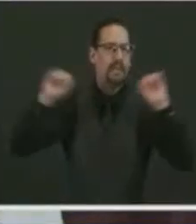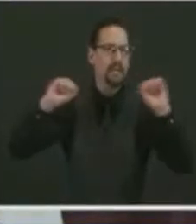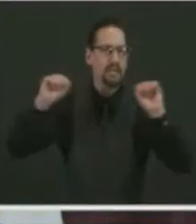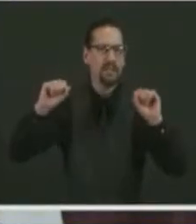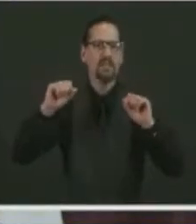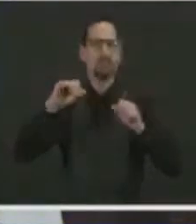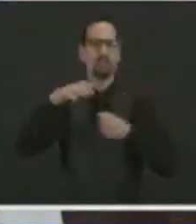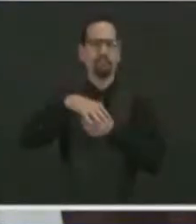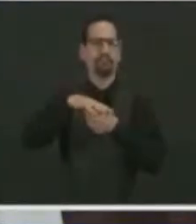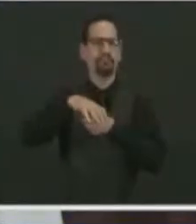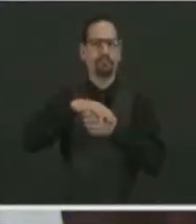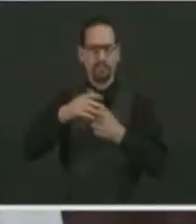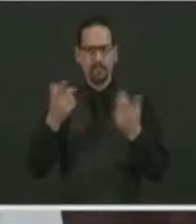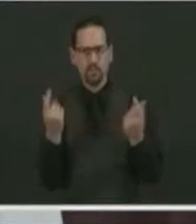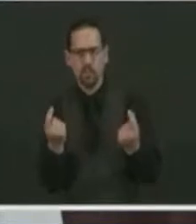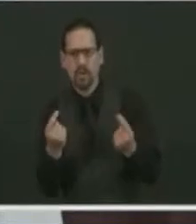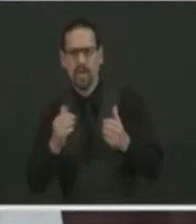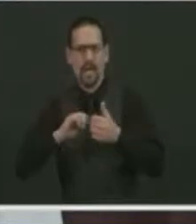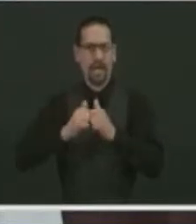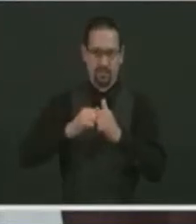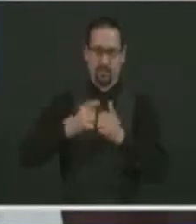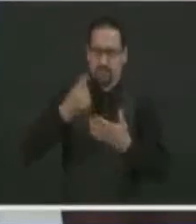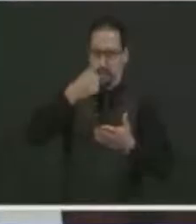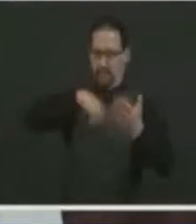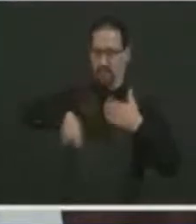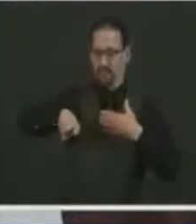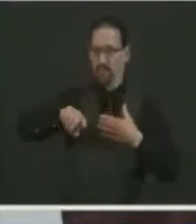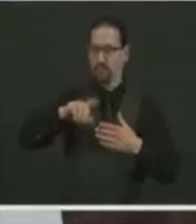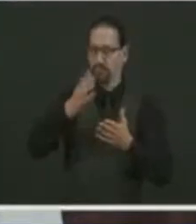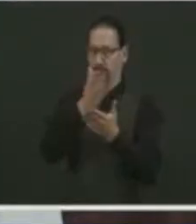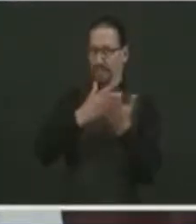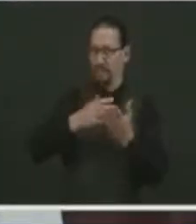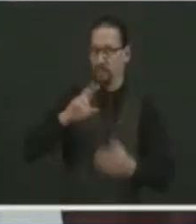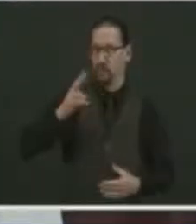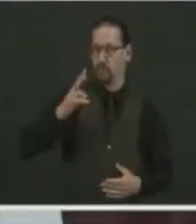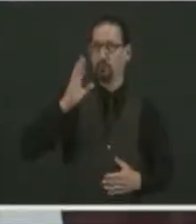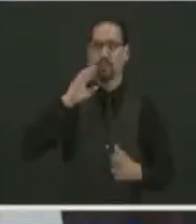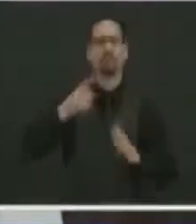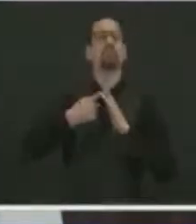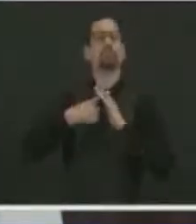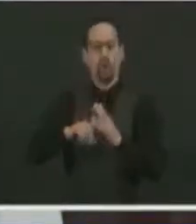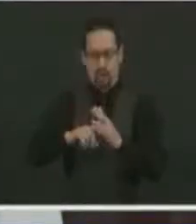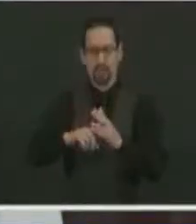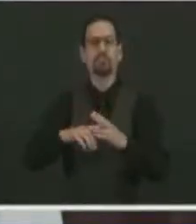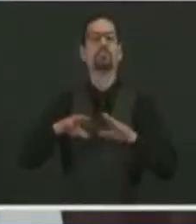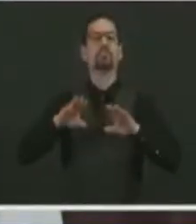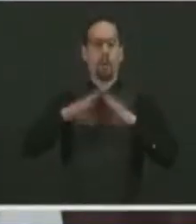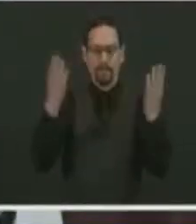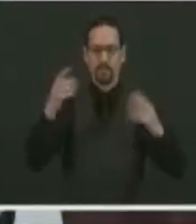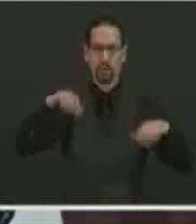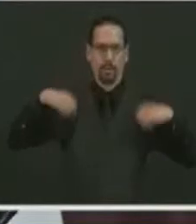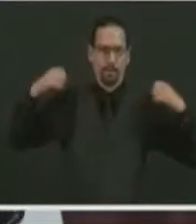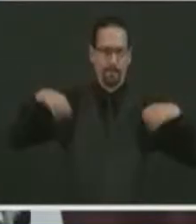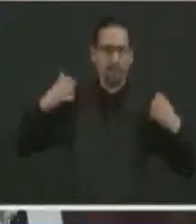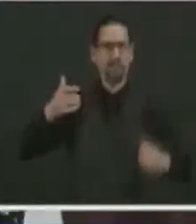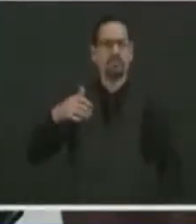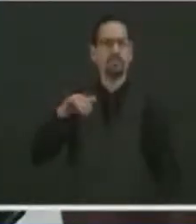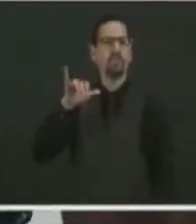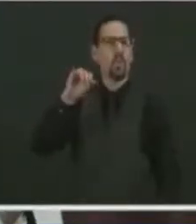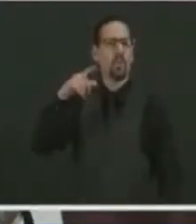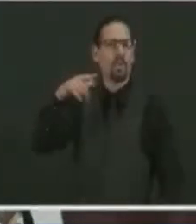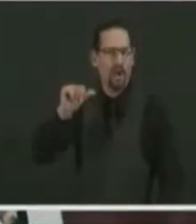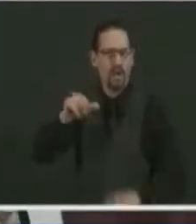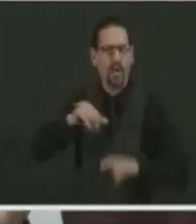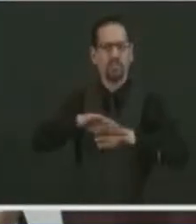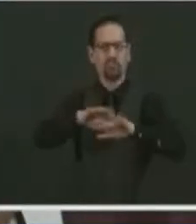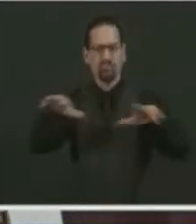gyms and fitness centers and yoga studios and all fitness centers, hockey